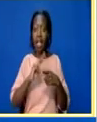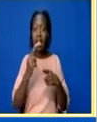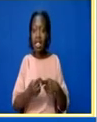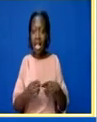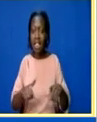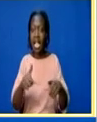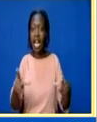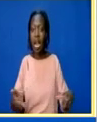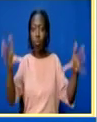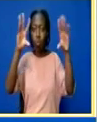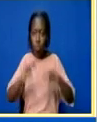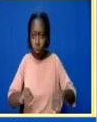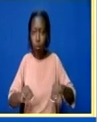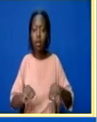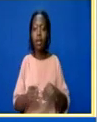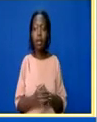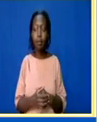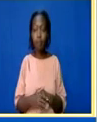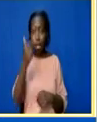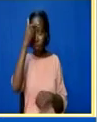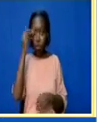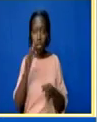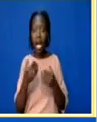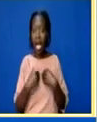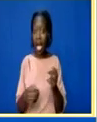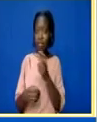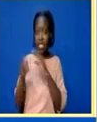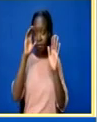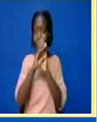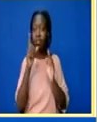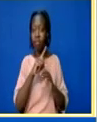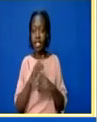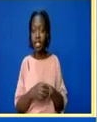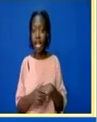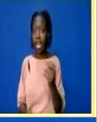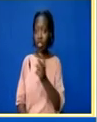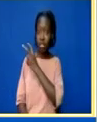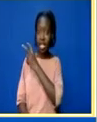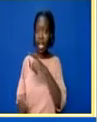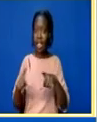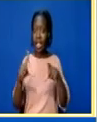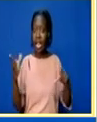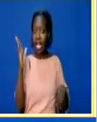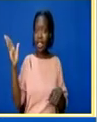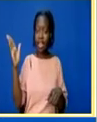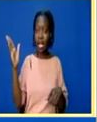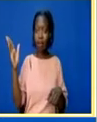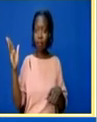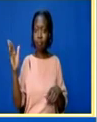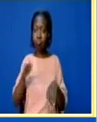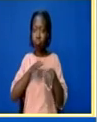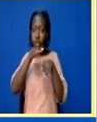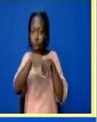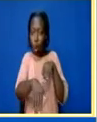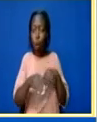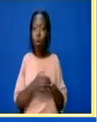the land sliding. Yes. Because if you have, just like you have seen in our diagram, the land at the side, it has slid inside the, the